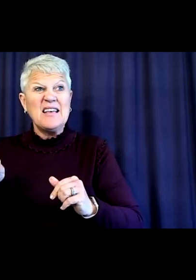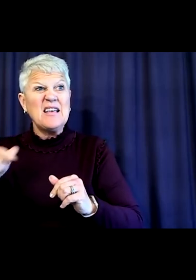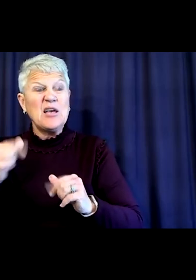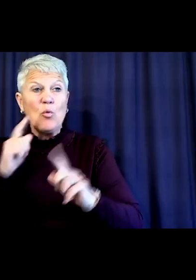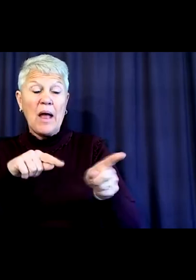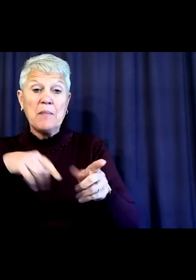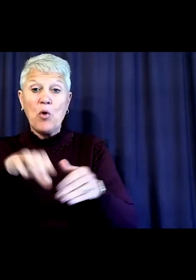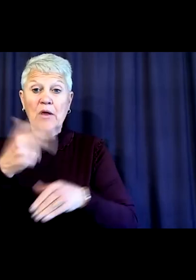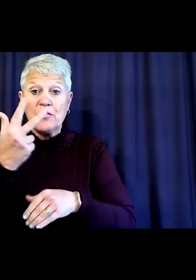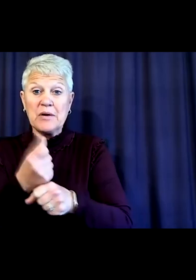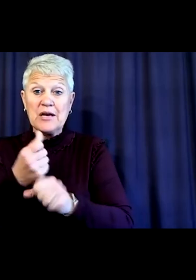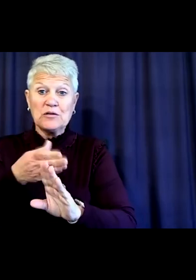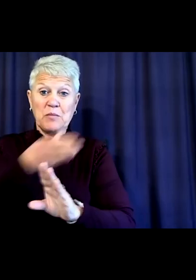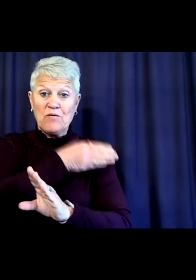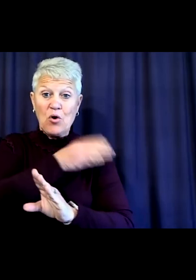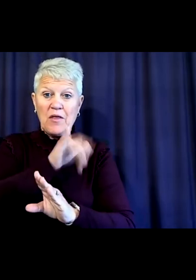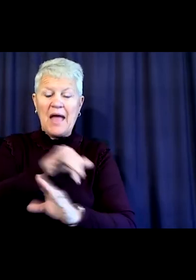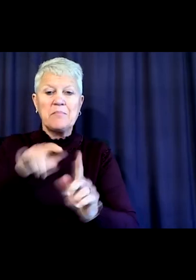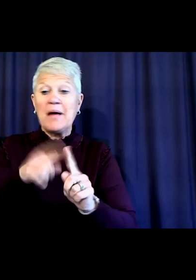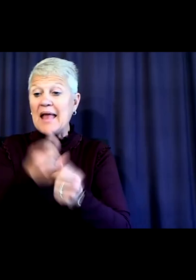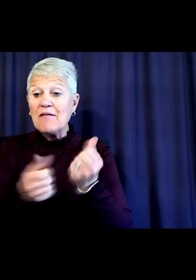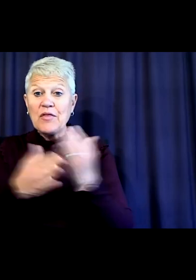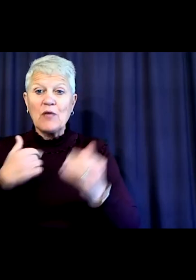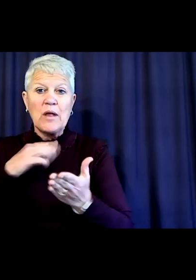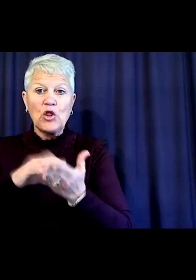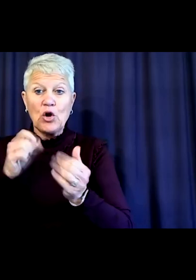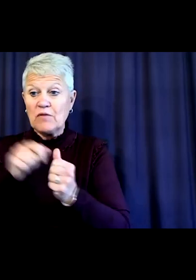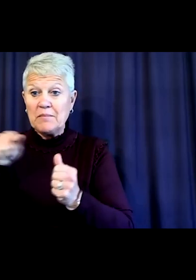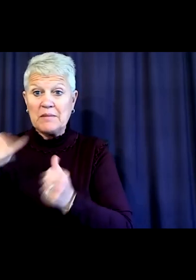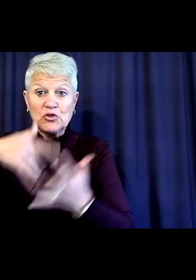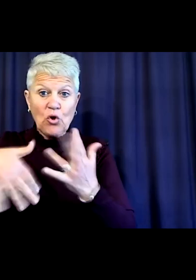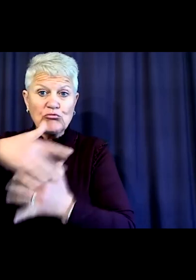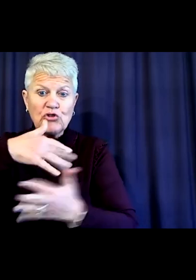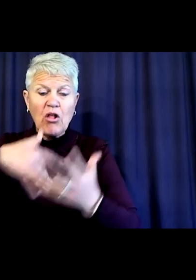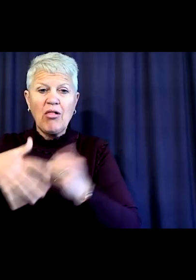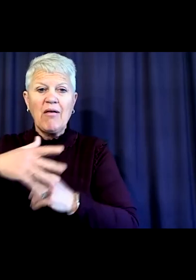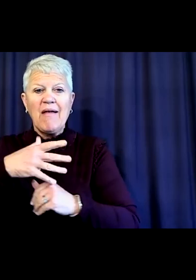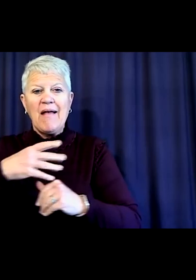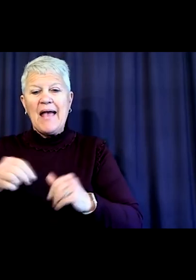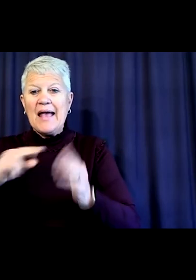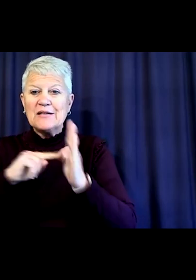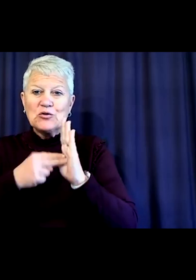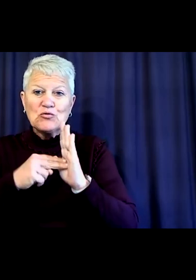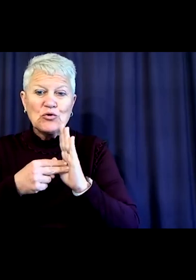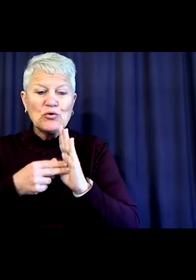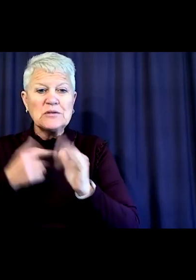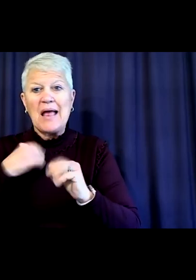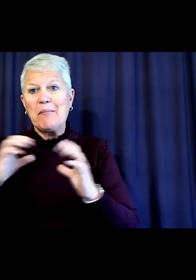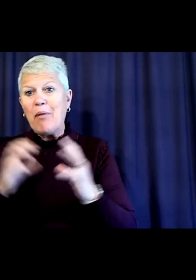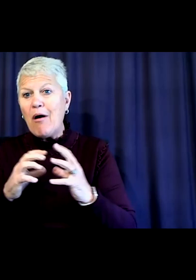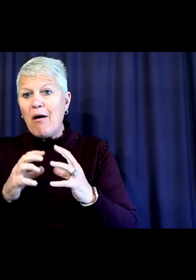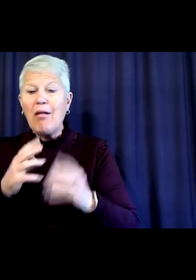before, but everything that we could learn from what socially, but aware and screws and ball